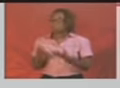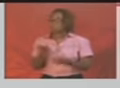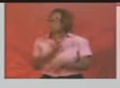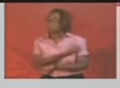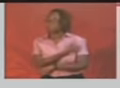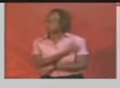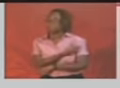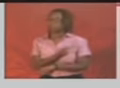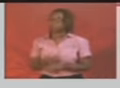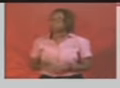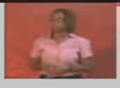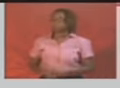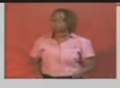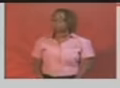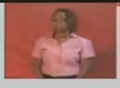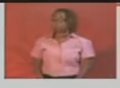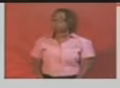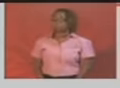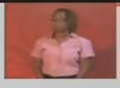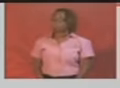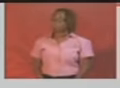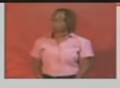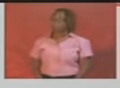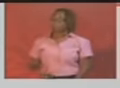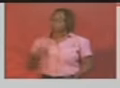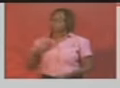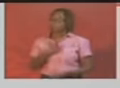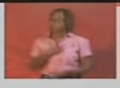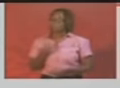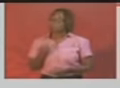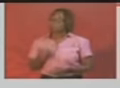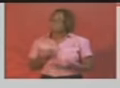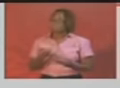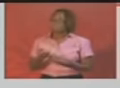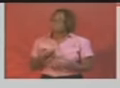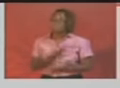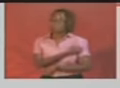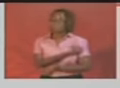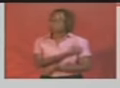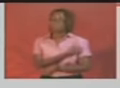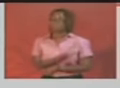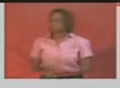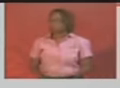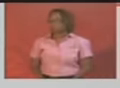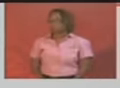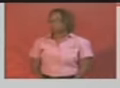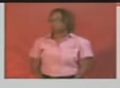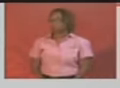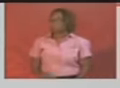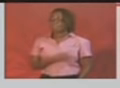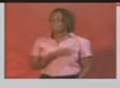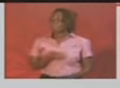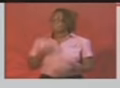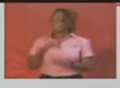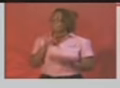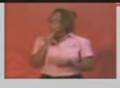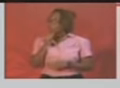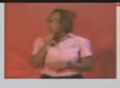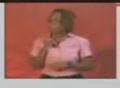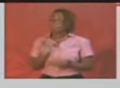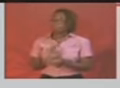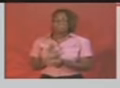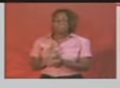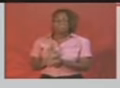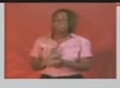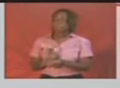private sector as well. We will supply the vaccination and they will supply the human resource to do so. Your second question, if